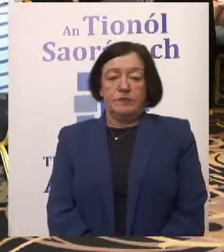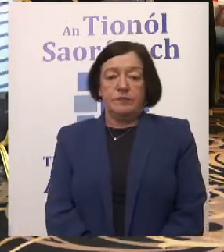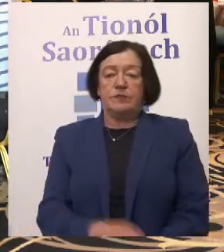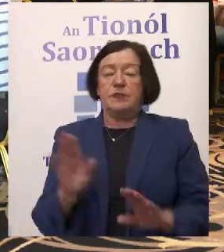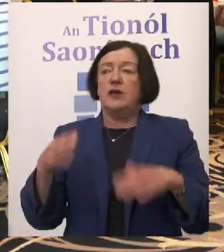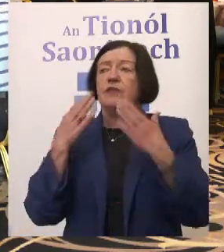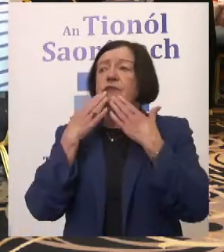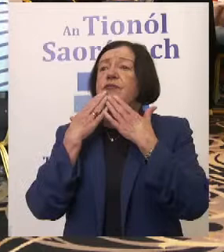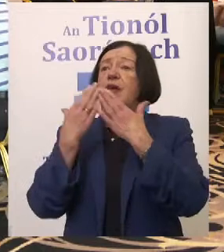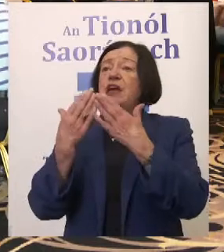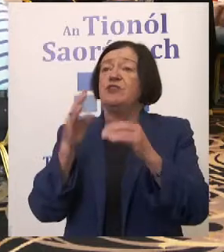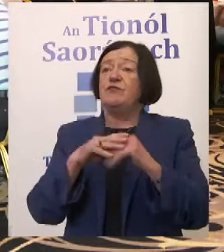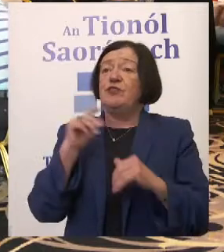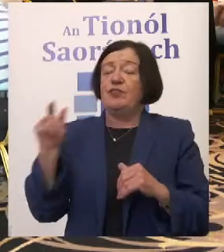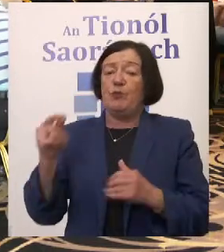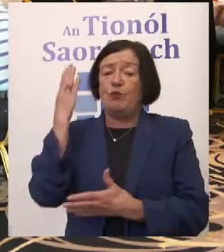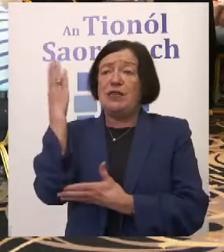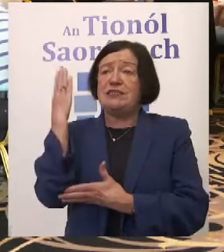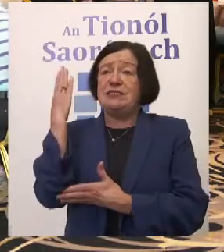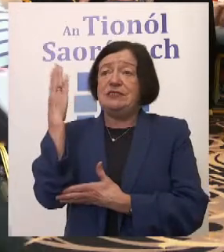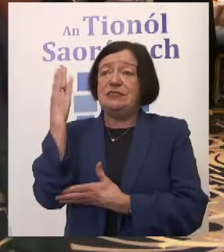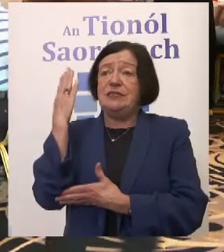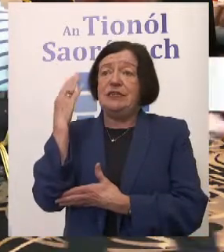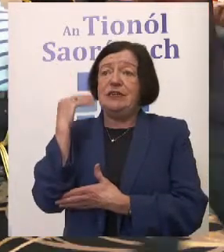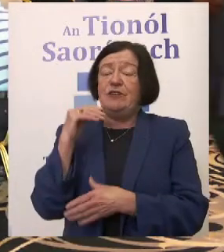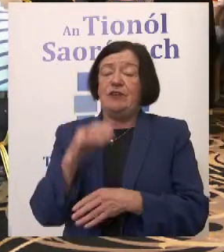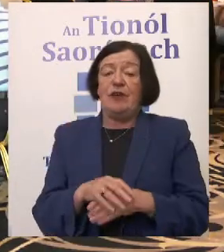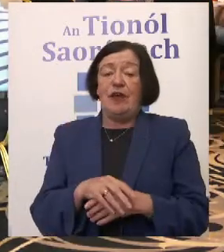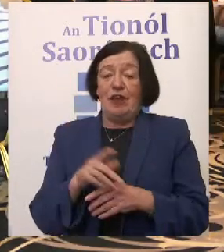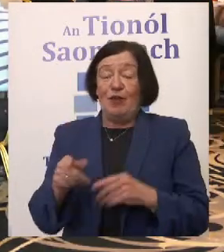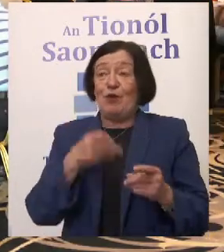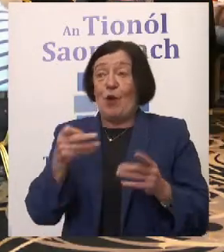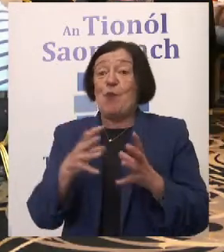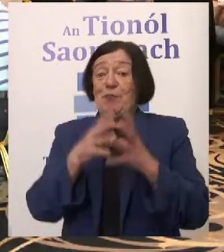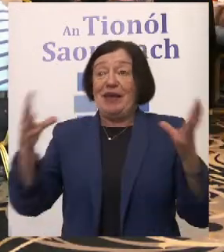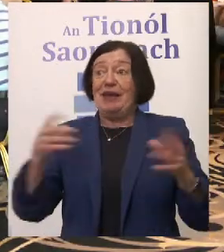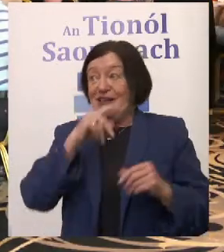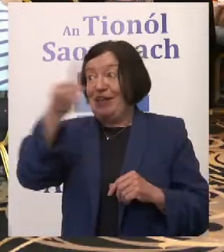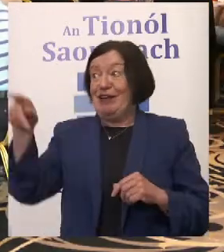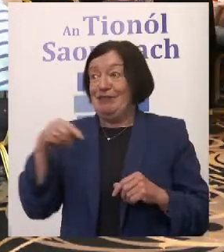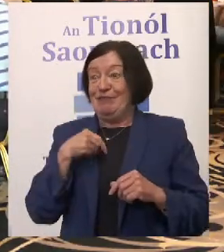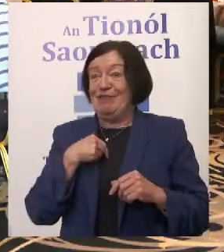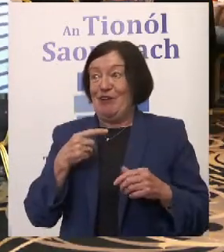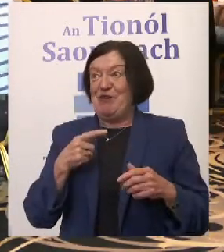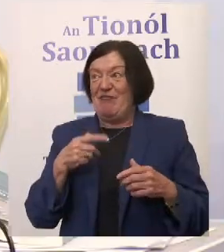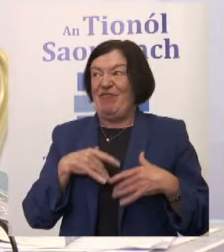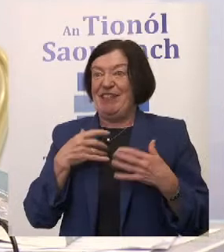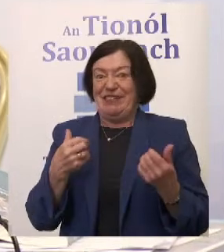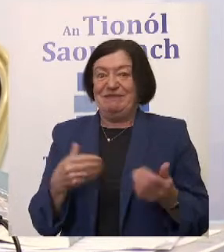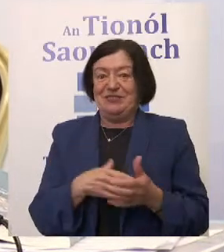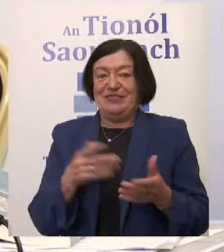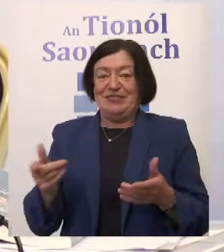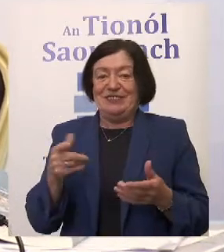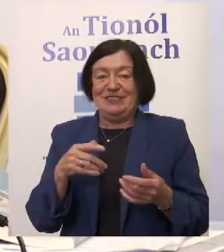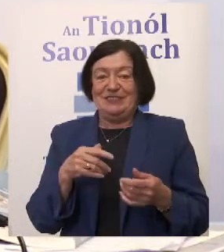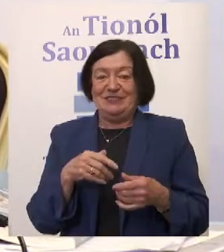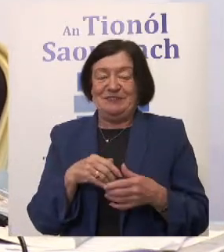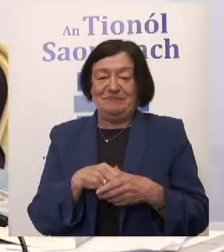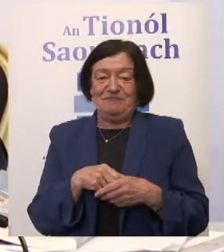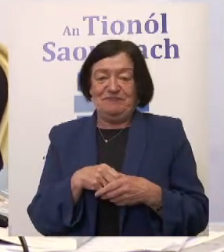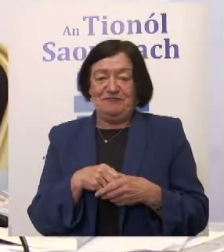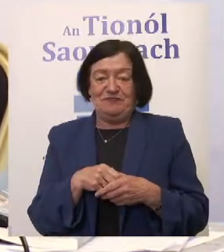Thanks, Shane, for that presentation. Loud and clear. I think they're going to go big. That's my sense of them. That's for sure. From last time, anyway, they were going